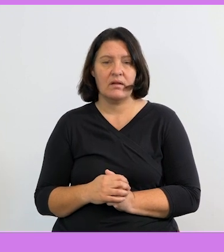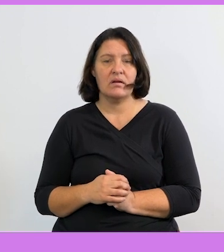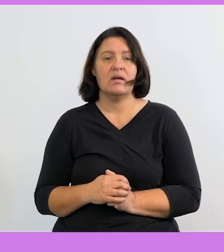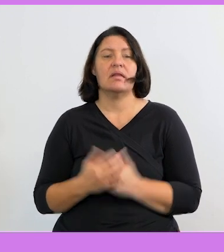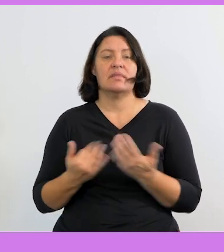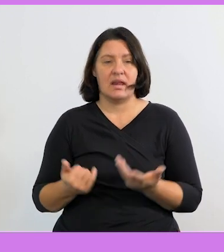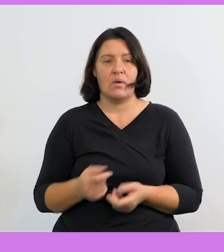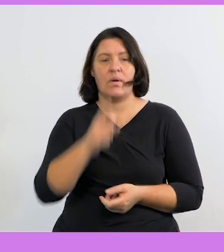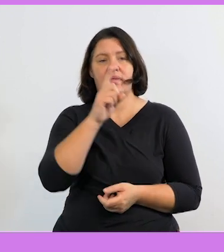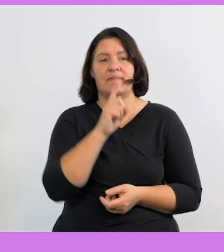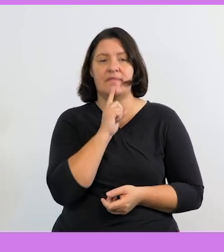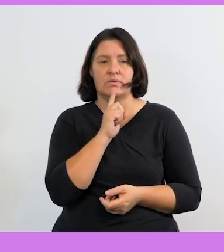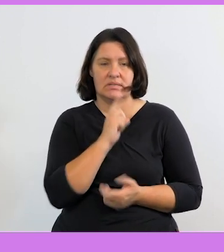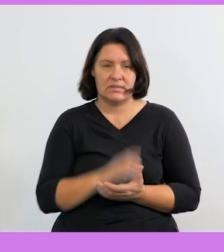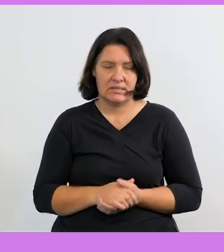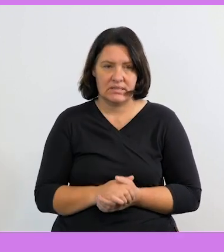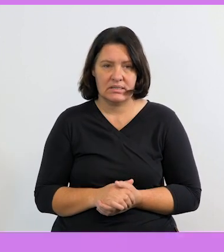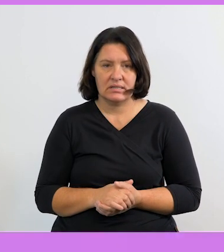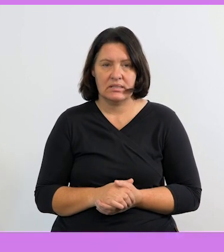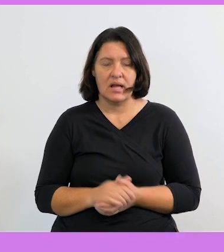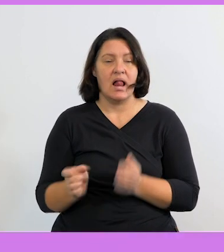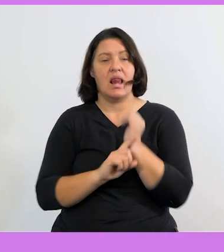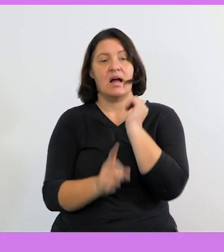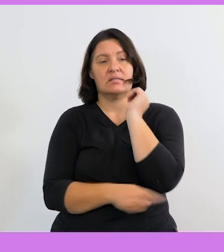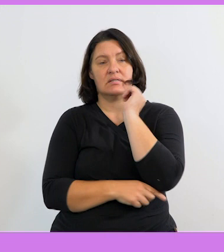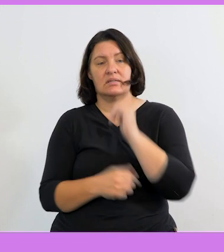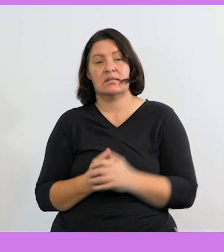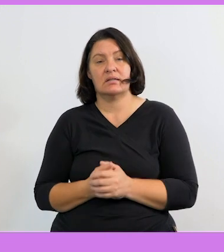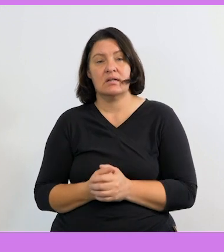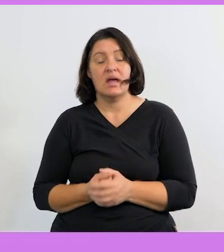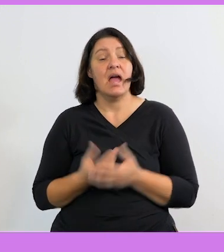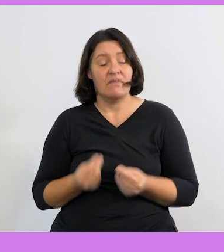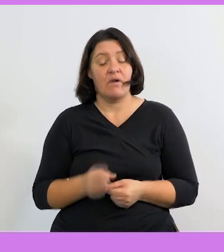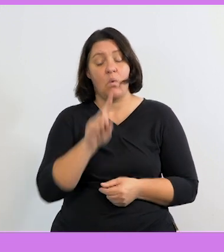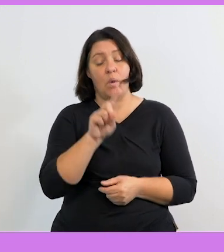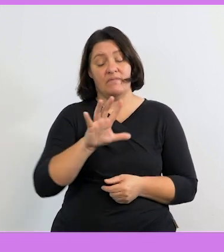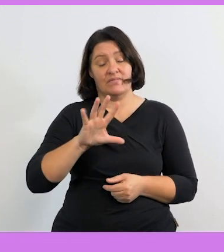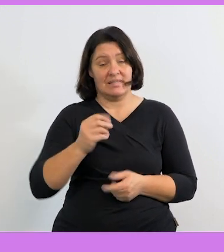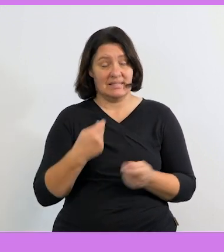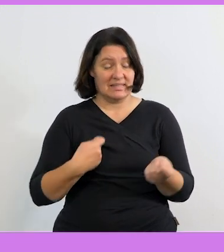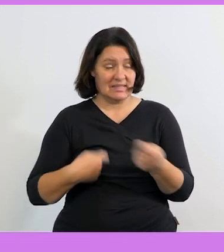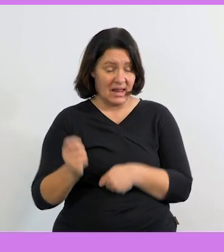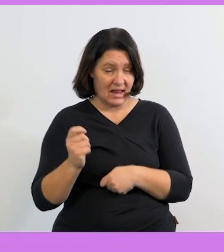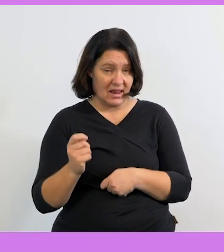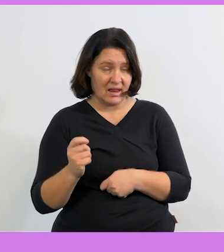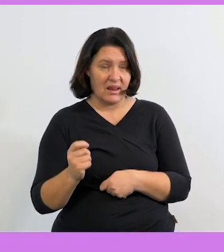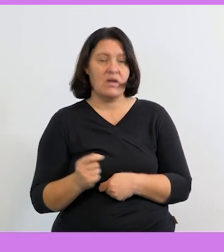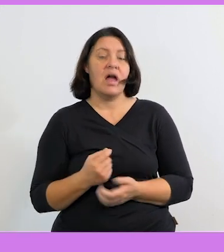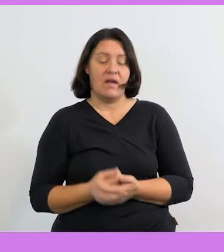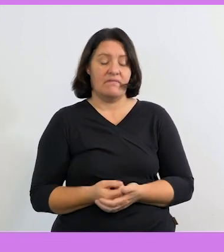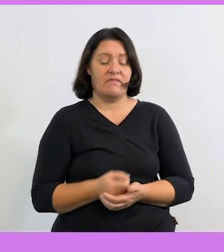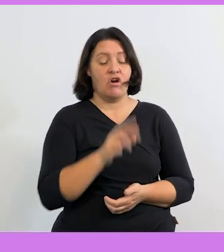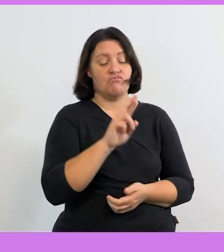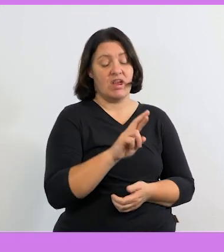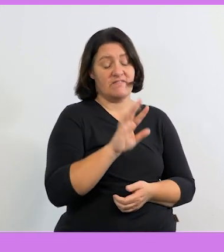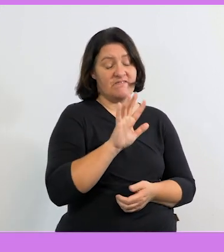rental. That will take me to 1,000 Rand. And then lastly, if you sell 150 of these bunny